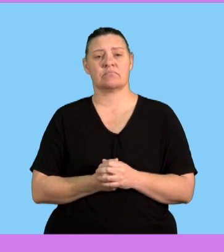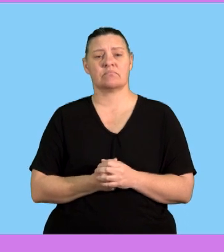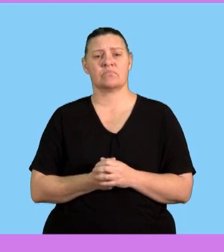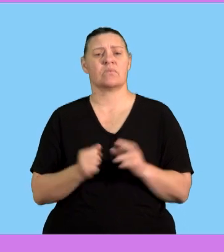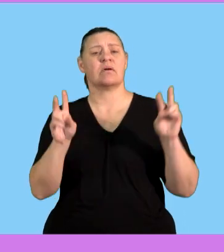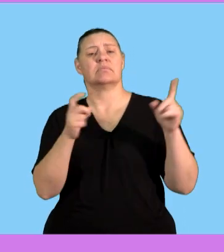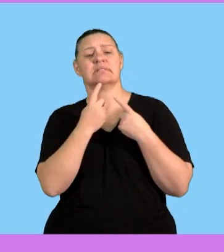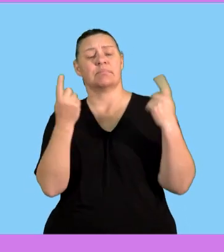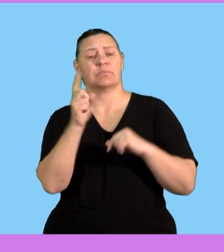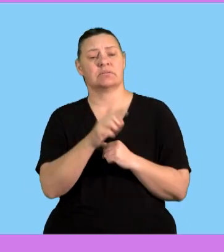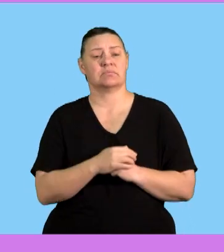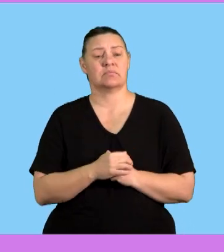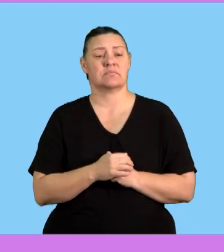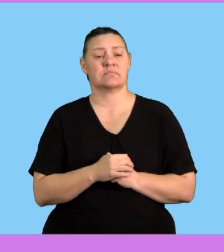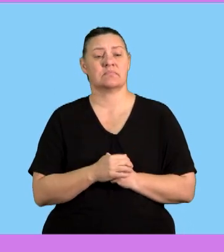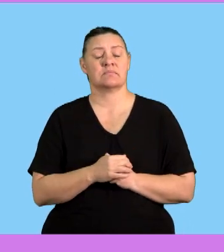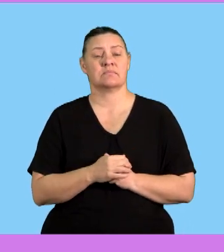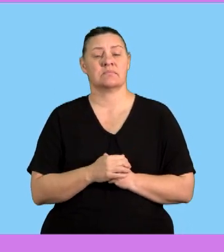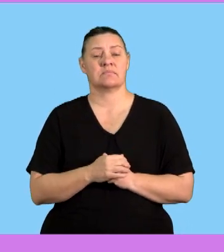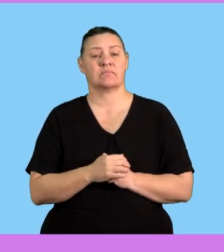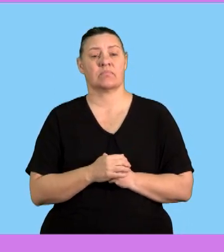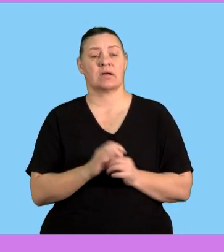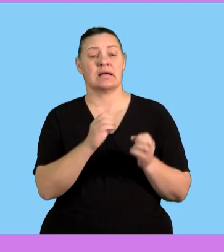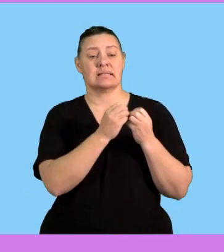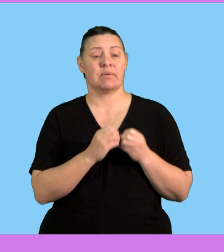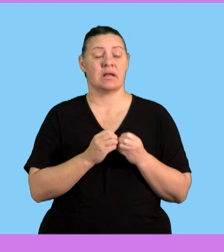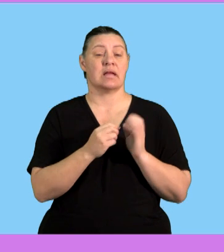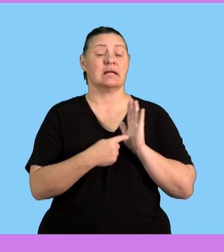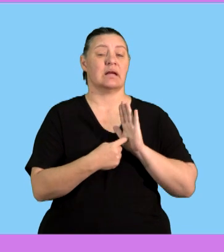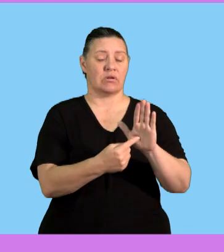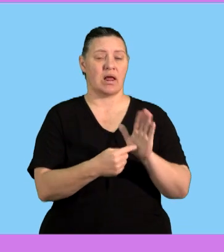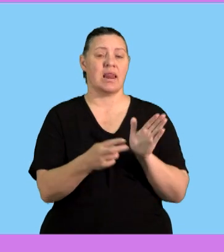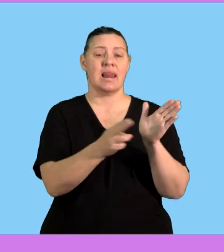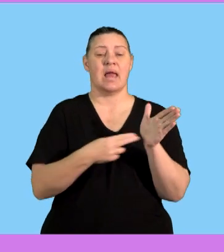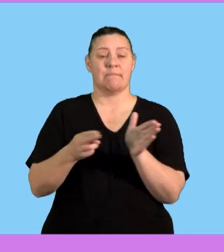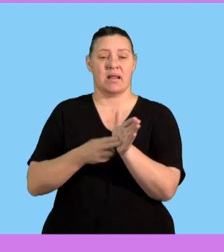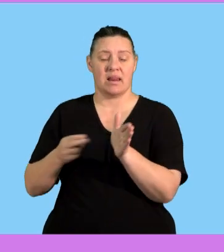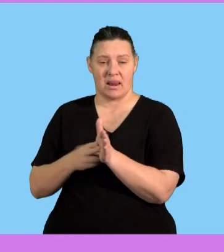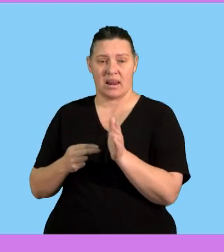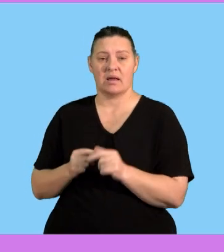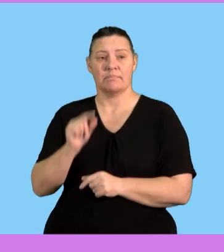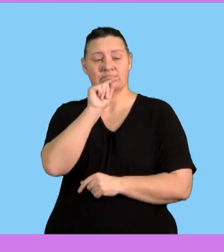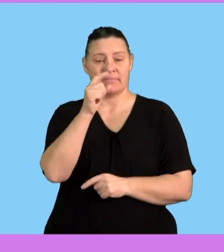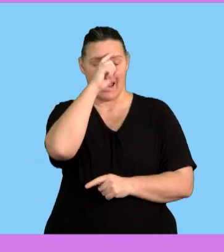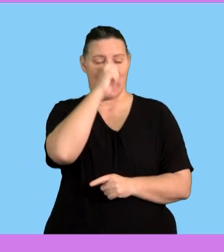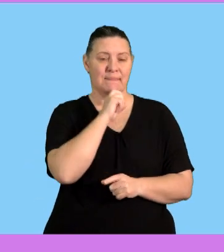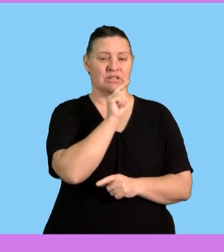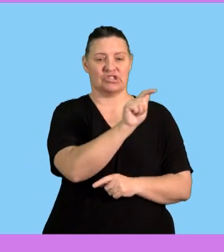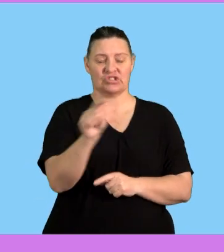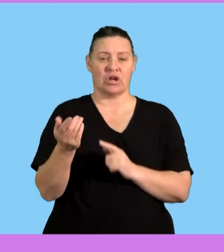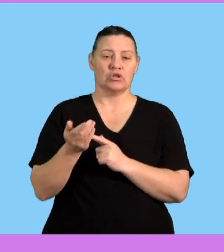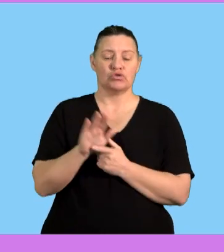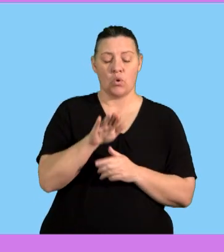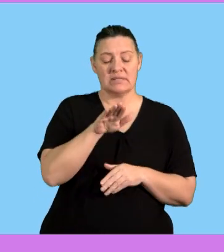let's see what our statement is. Here we are saying assembly diagrams are labeled, annotated images